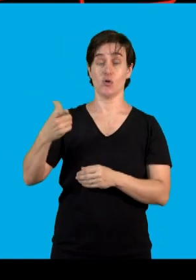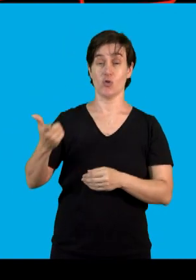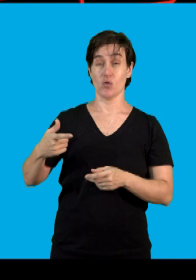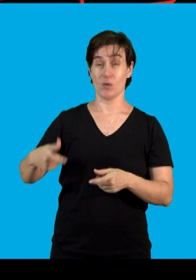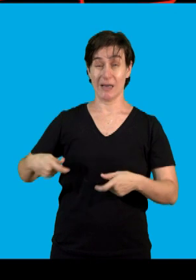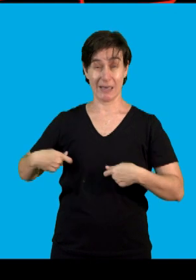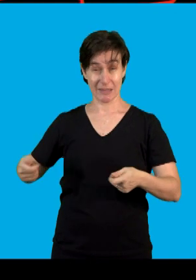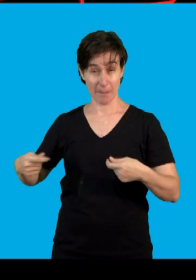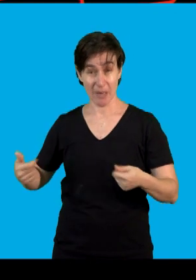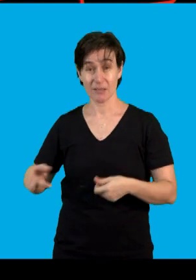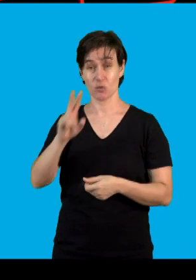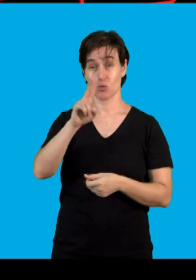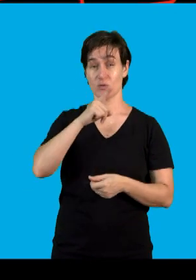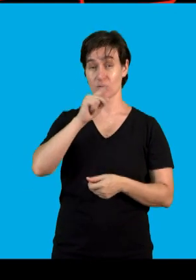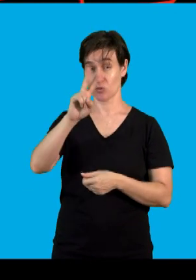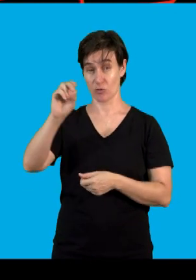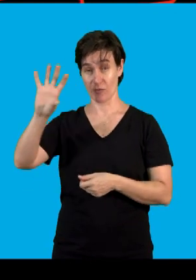the income in rands is both